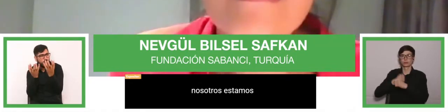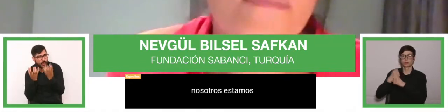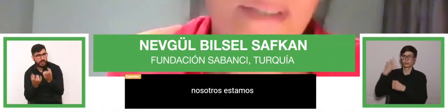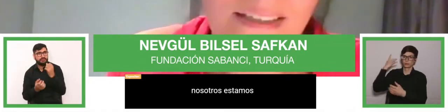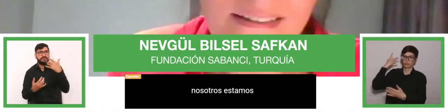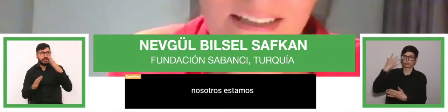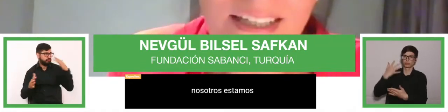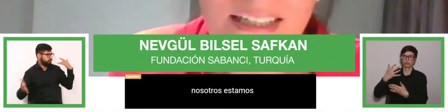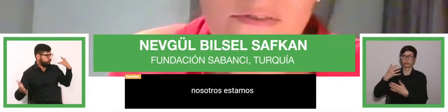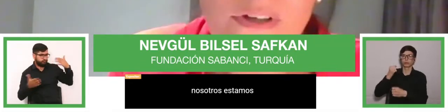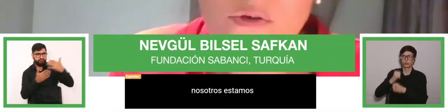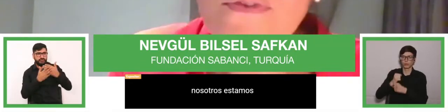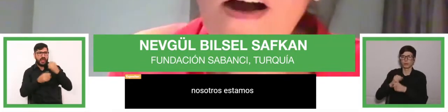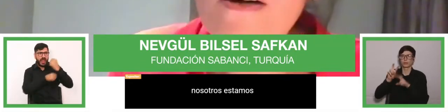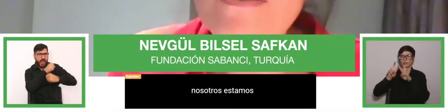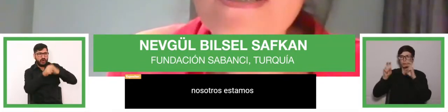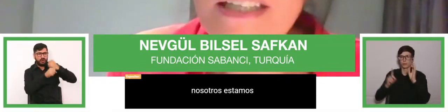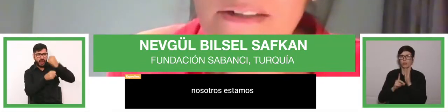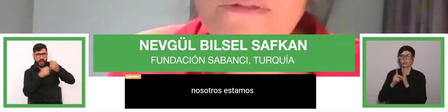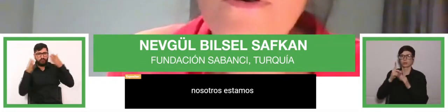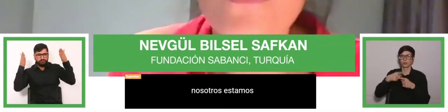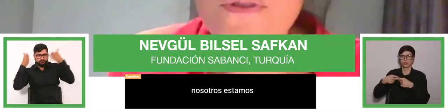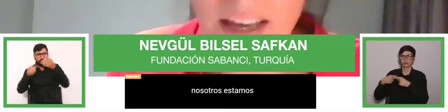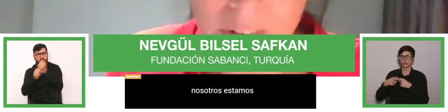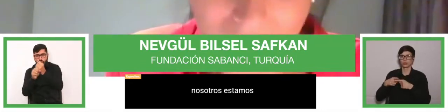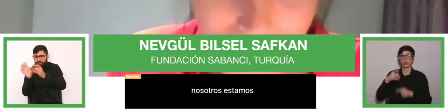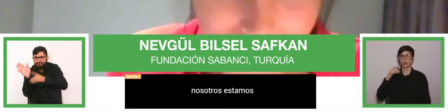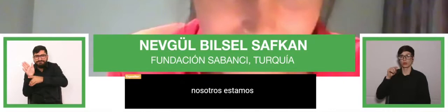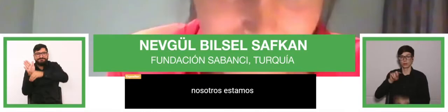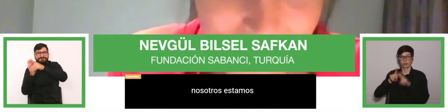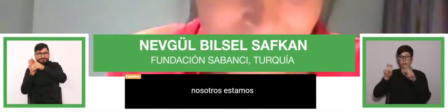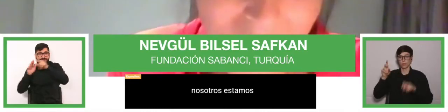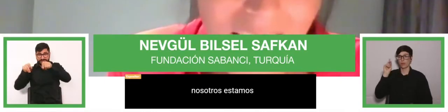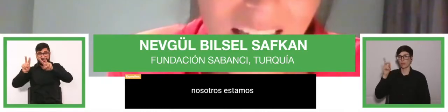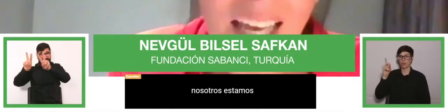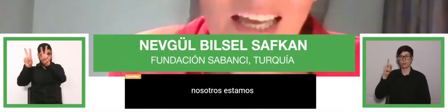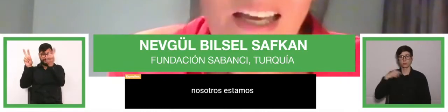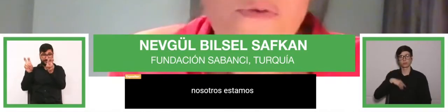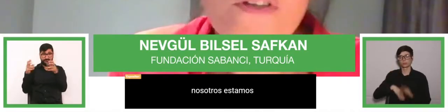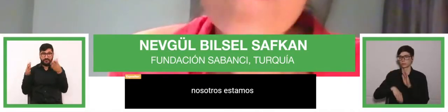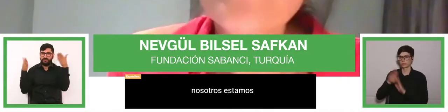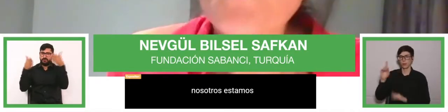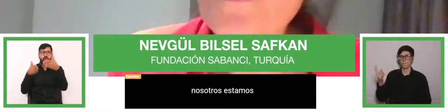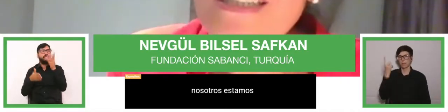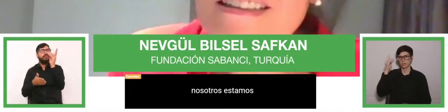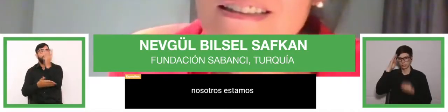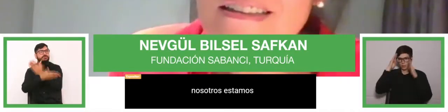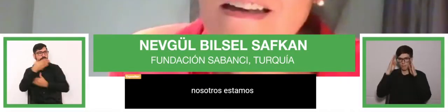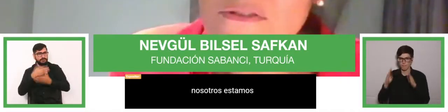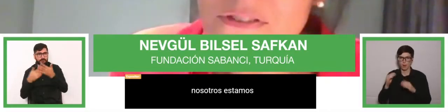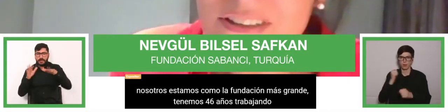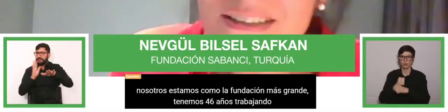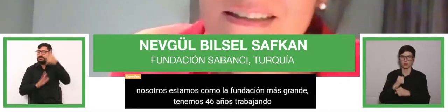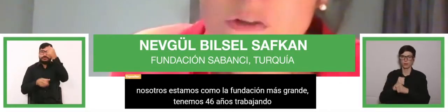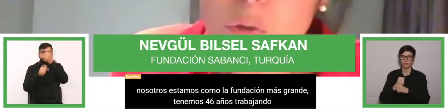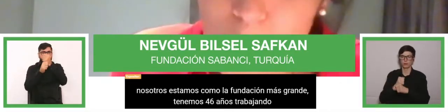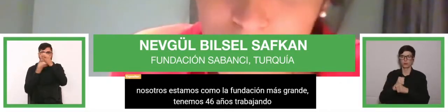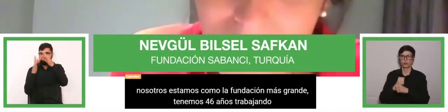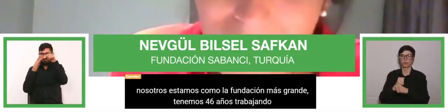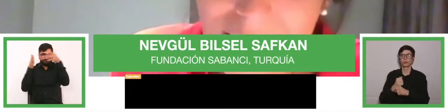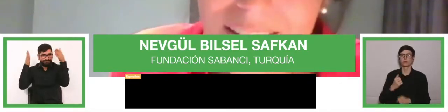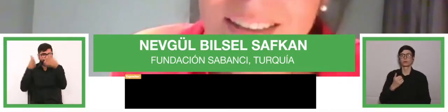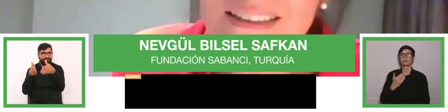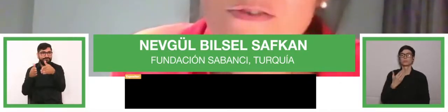And disability is one of our key focus areas. We've been joining this conference,